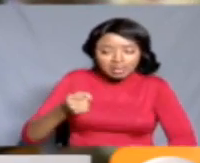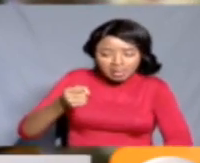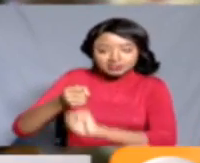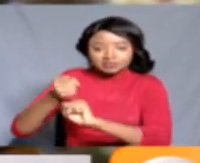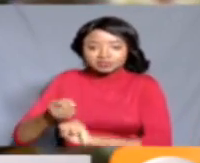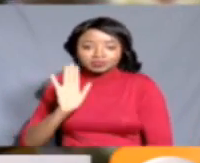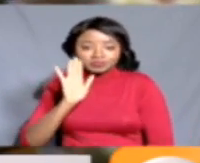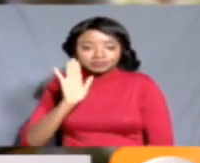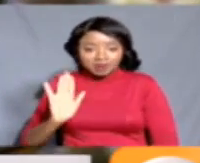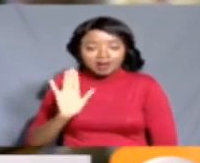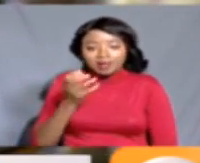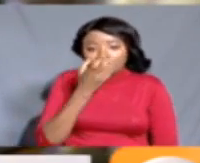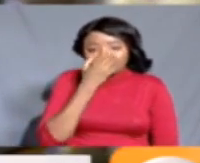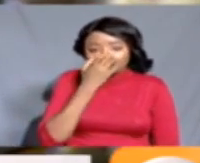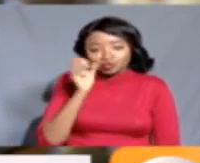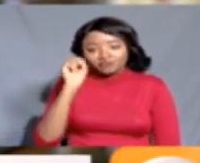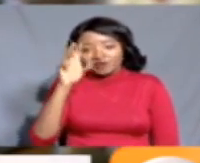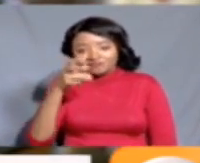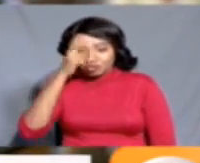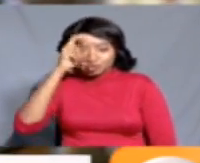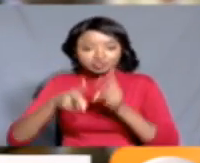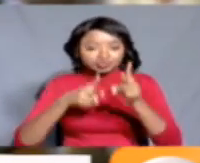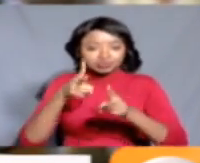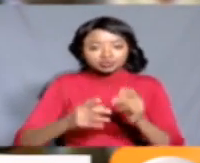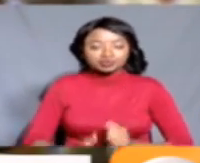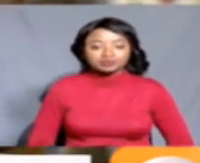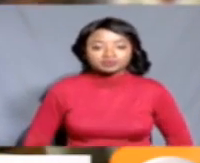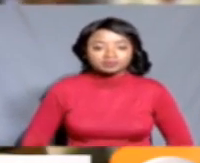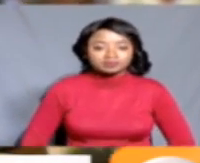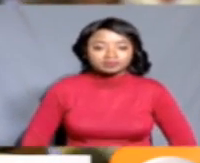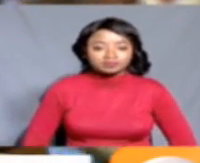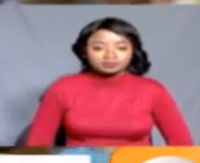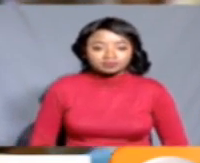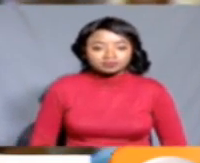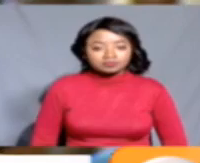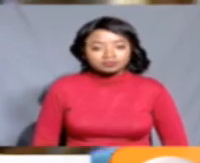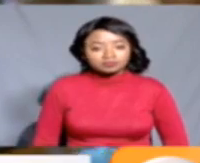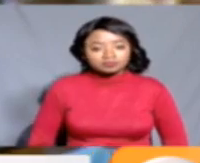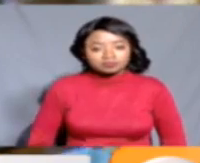President William Ruto's presidential bid. Stephen Letoo, Citizen TV, Nakuru County.